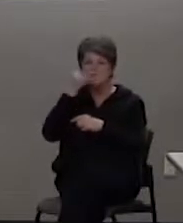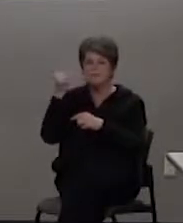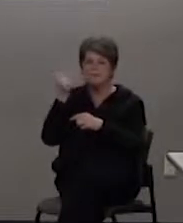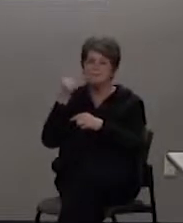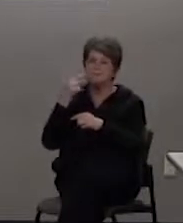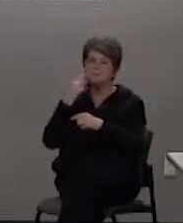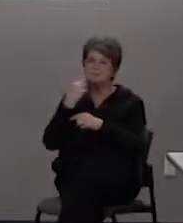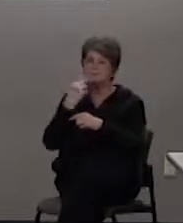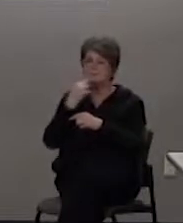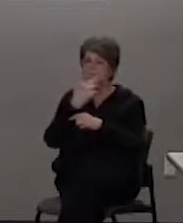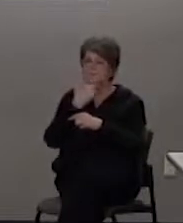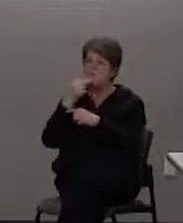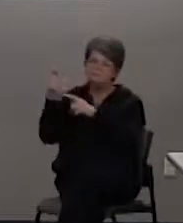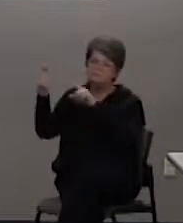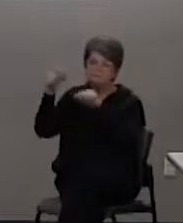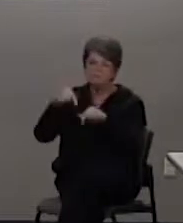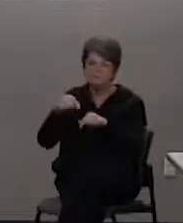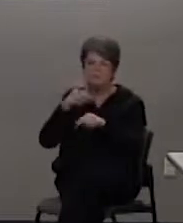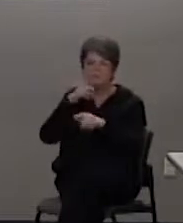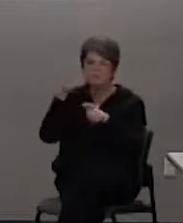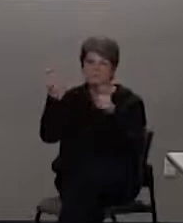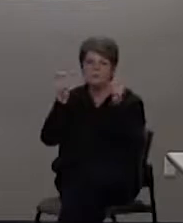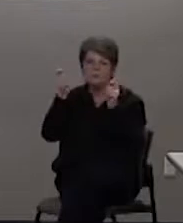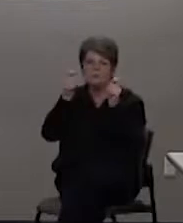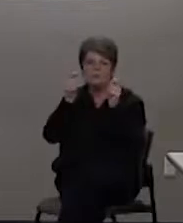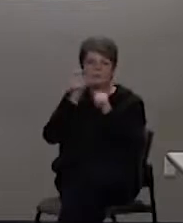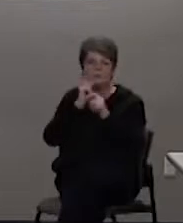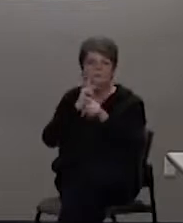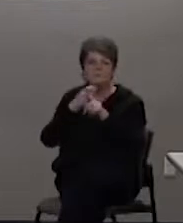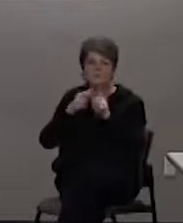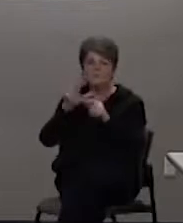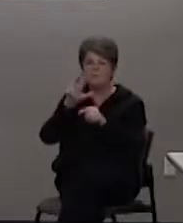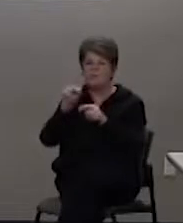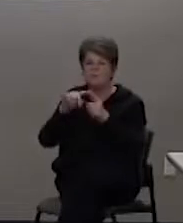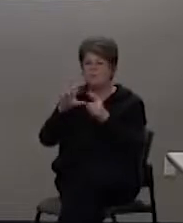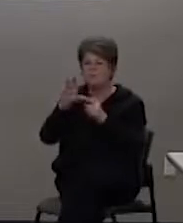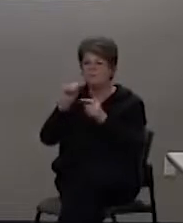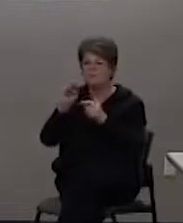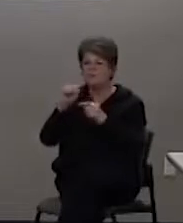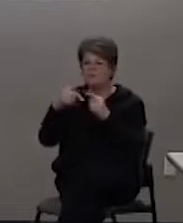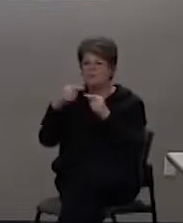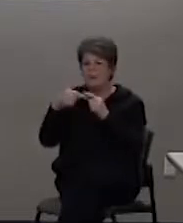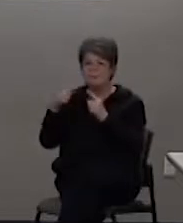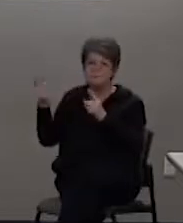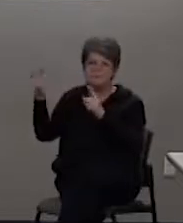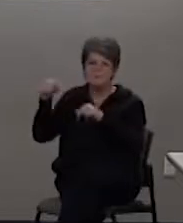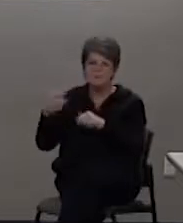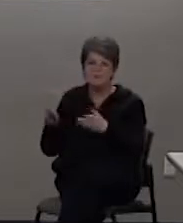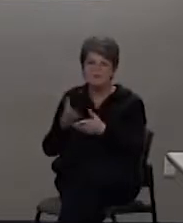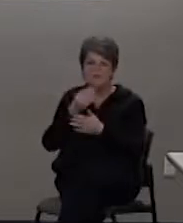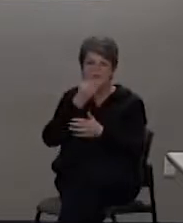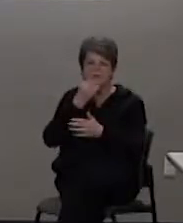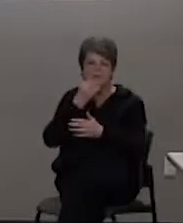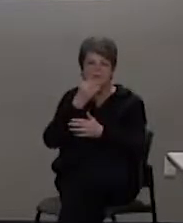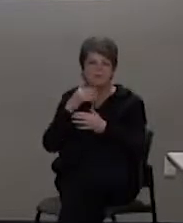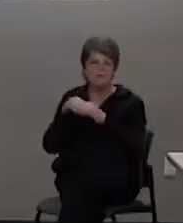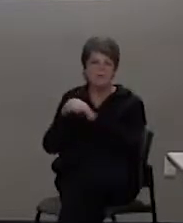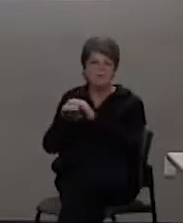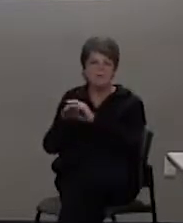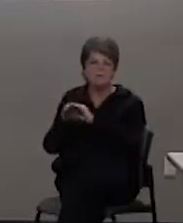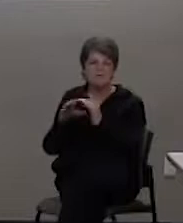restaurant here. That will draw people from 30 miles, 50 miles, people from Lexington will come to eat at it, so they get access to